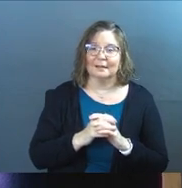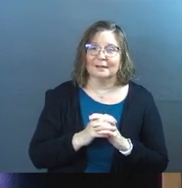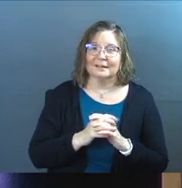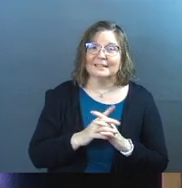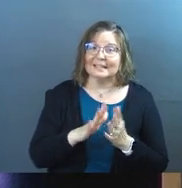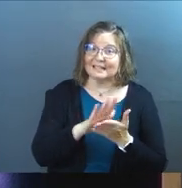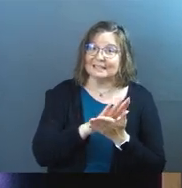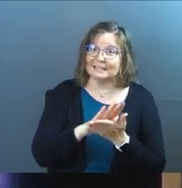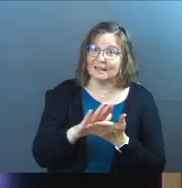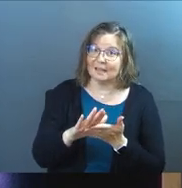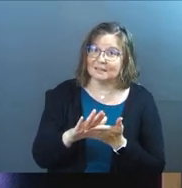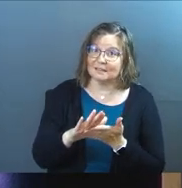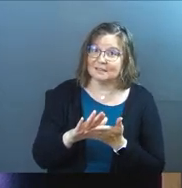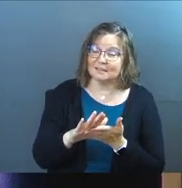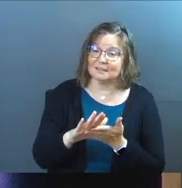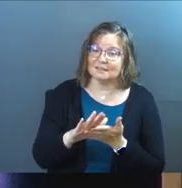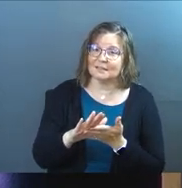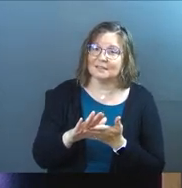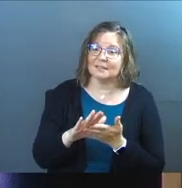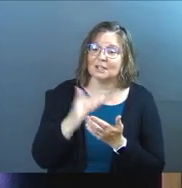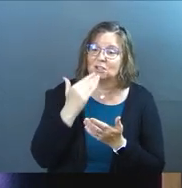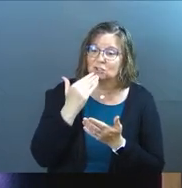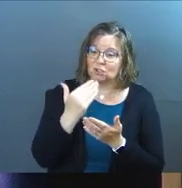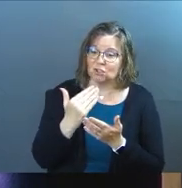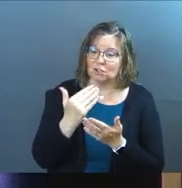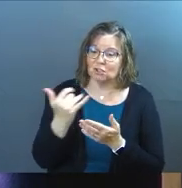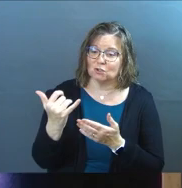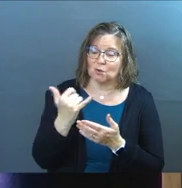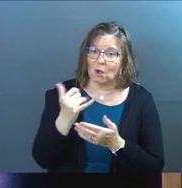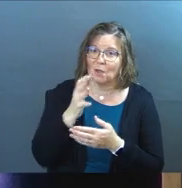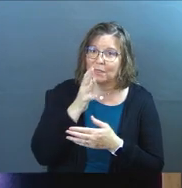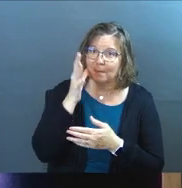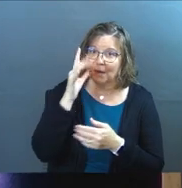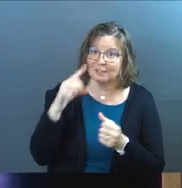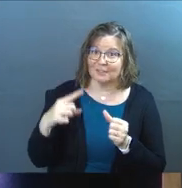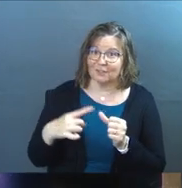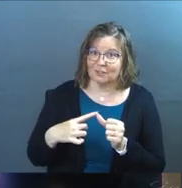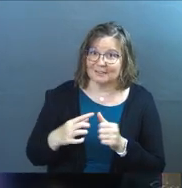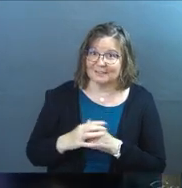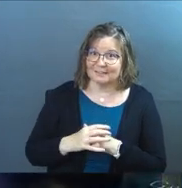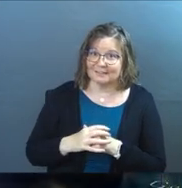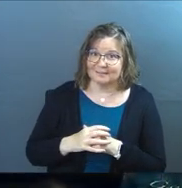it's nice, the etiquette is good to call the parents first,